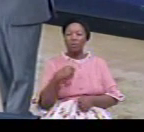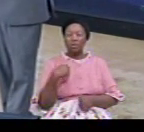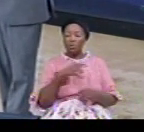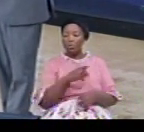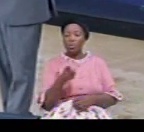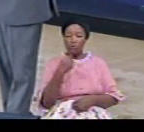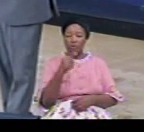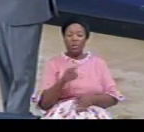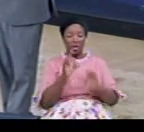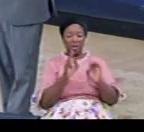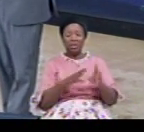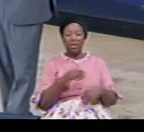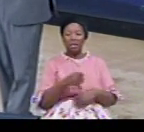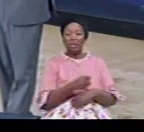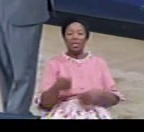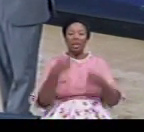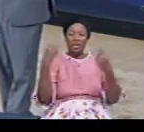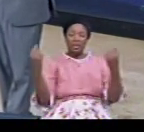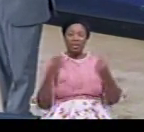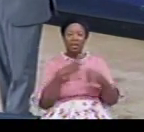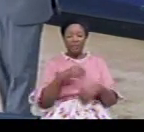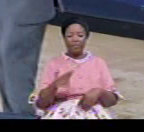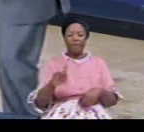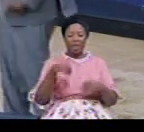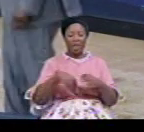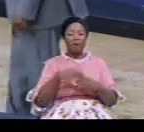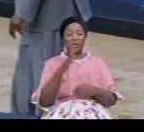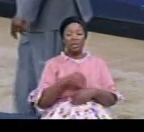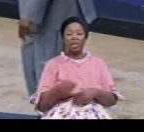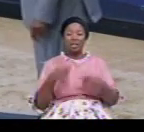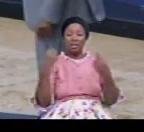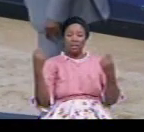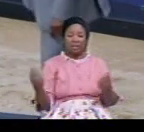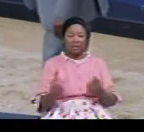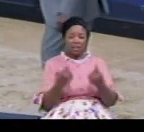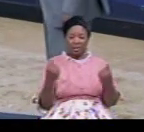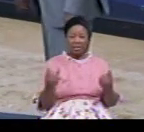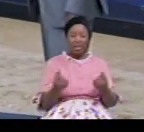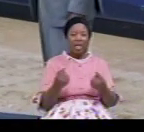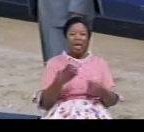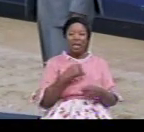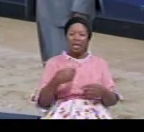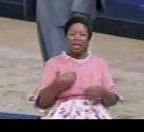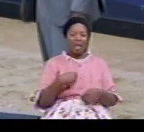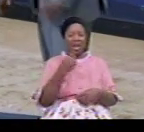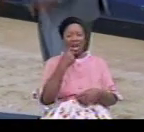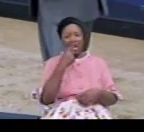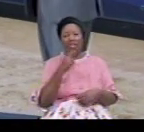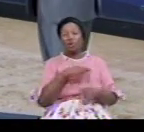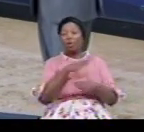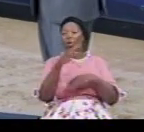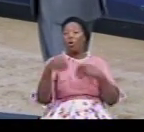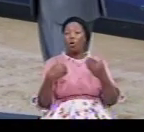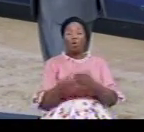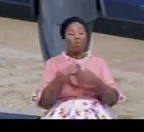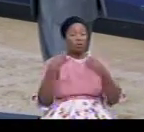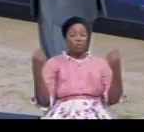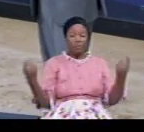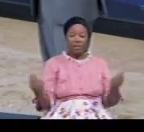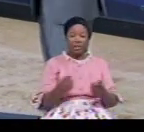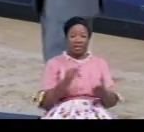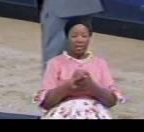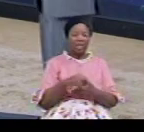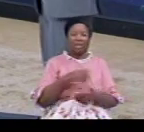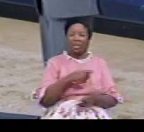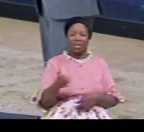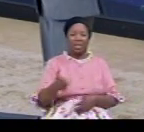have detested their sinfulness, they have regretted every sin they ever